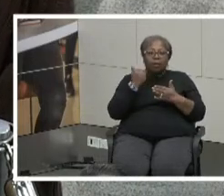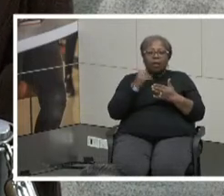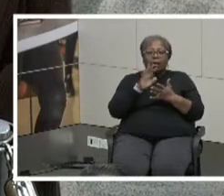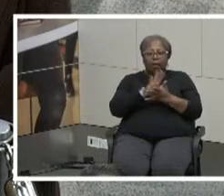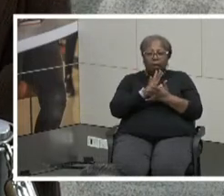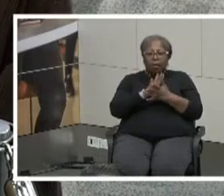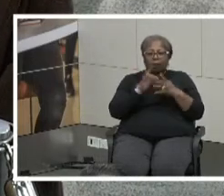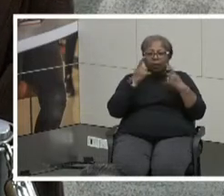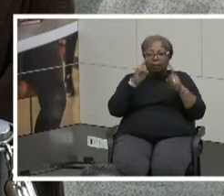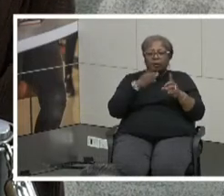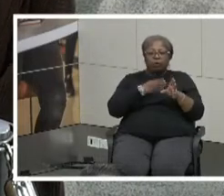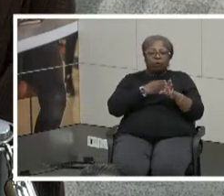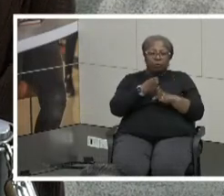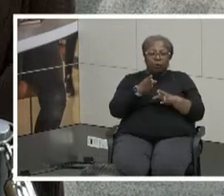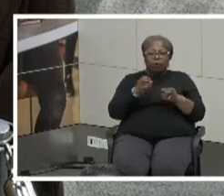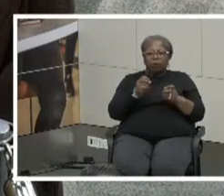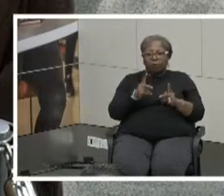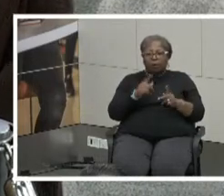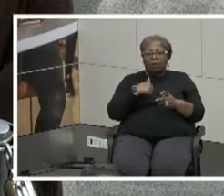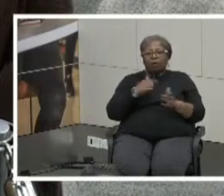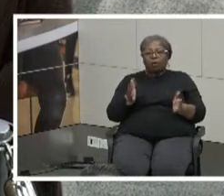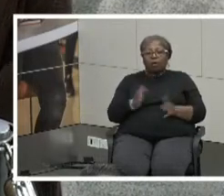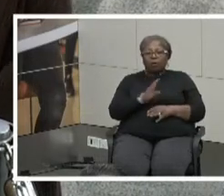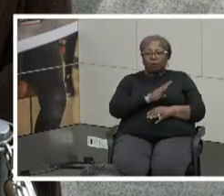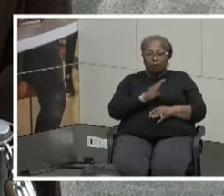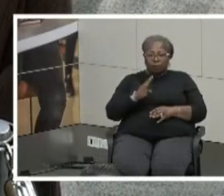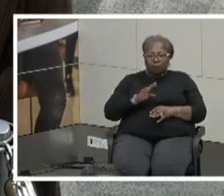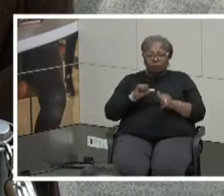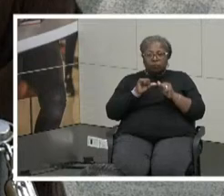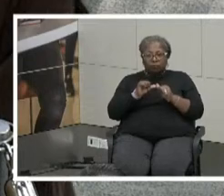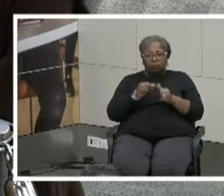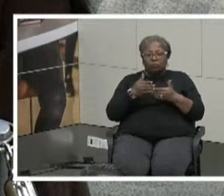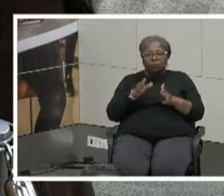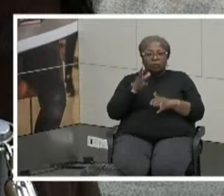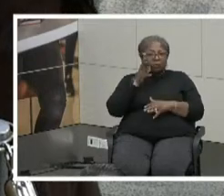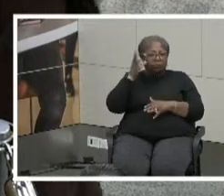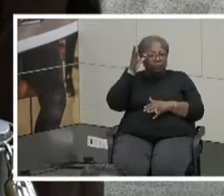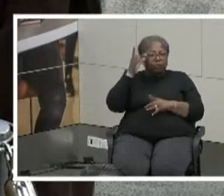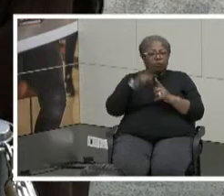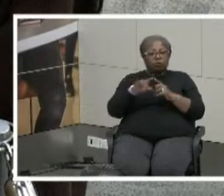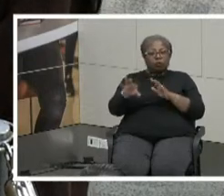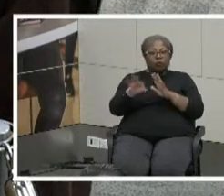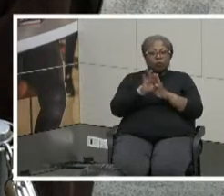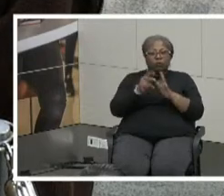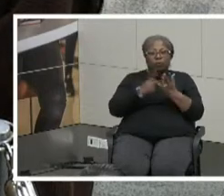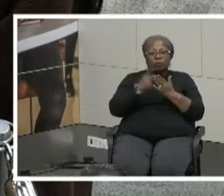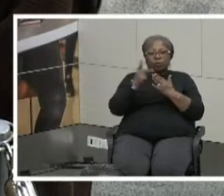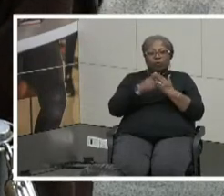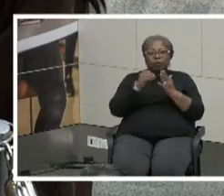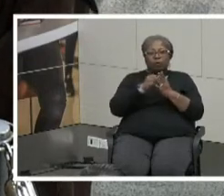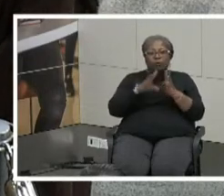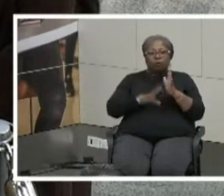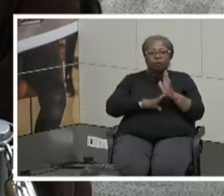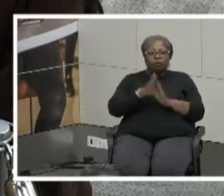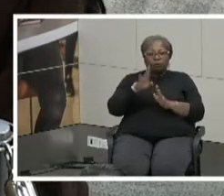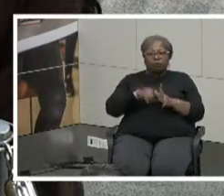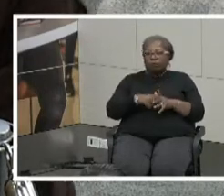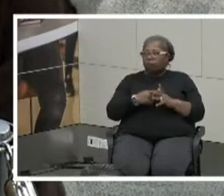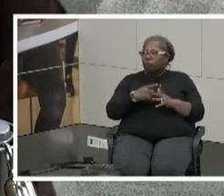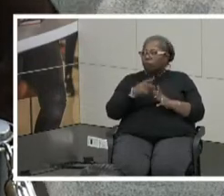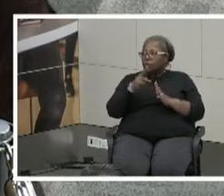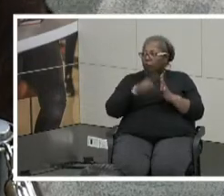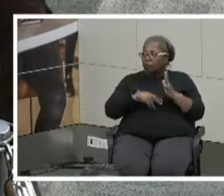outcomes and career opportunities I urge the board to continue allowing parents to choose programs where students develop initial